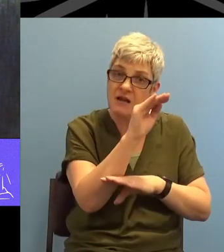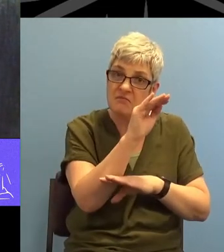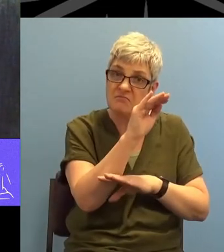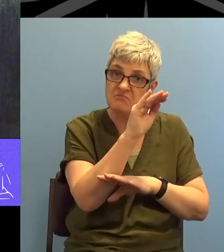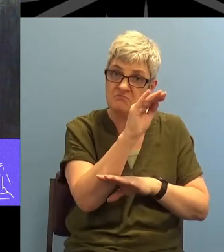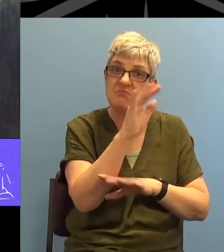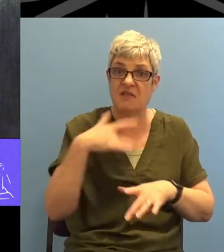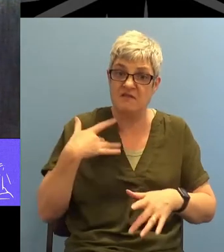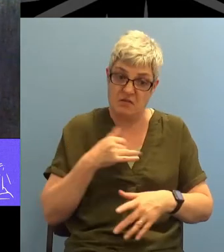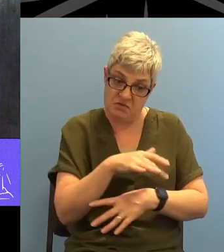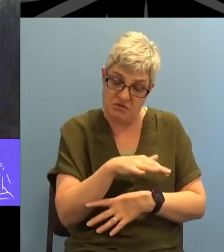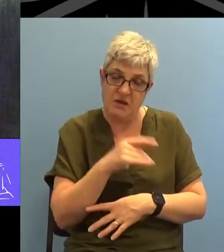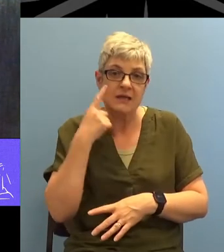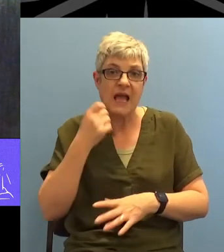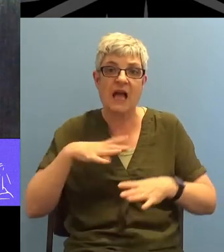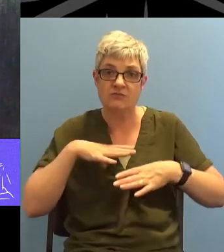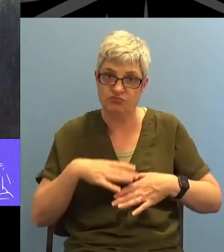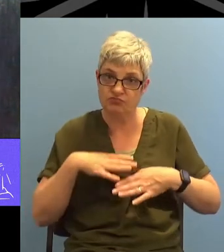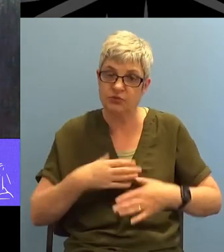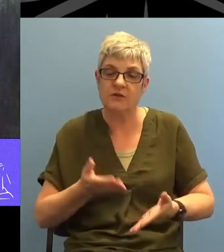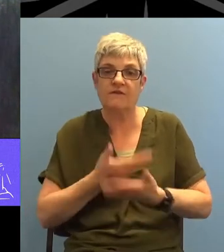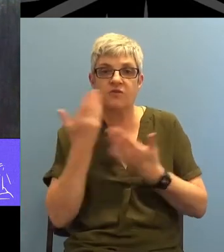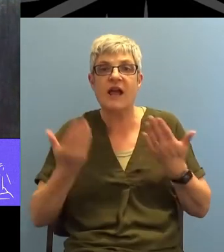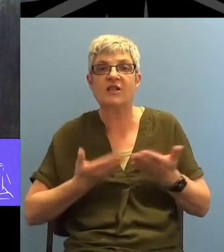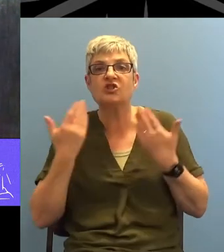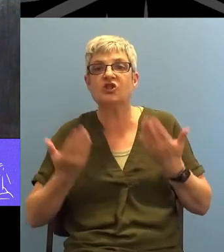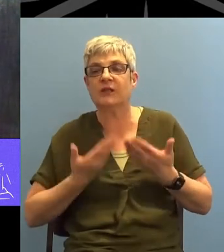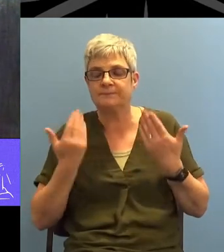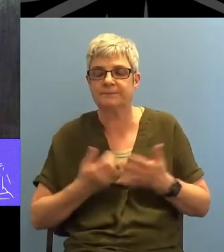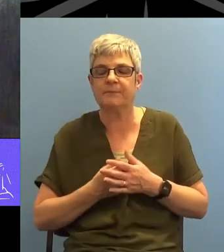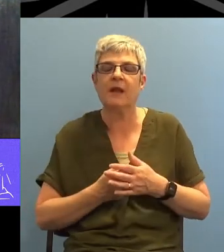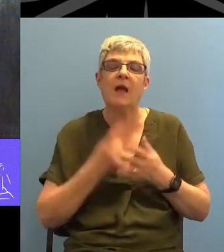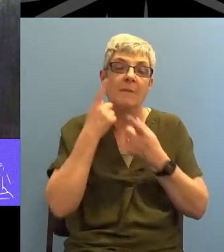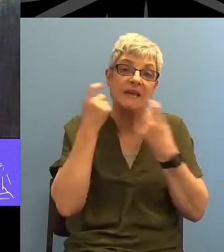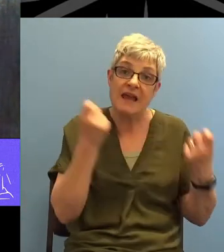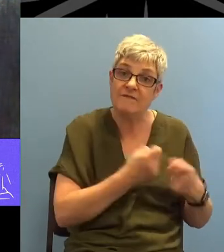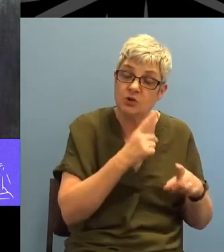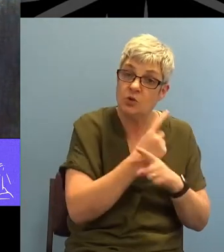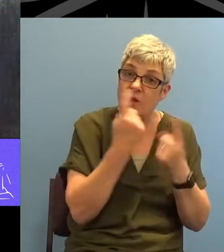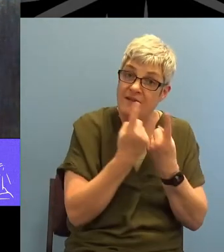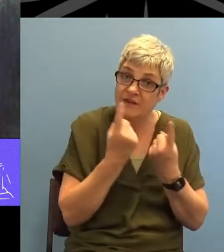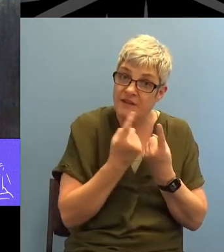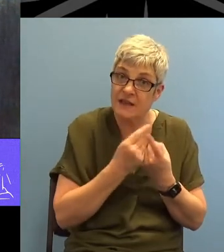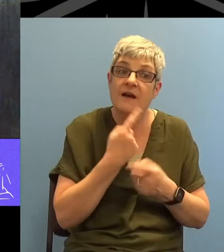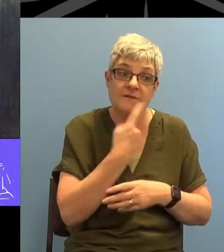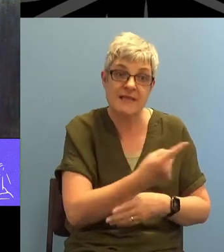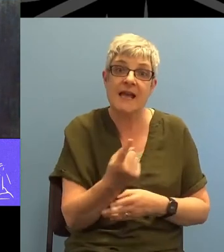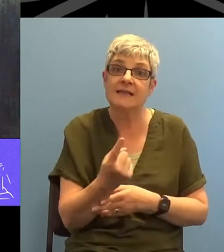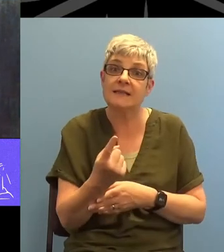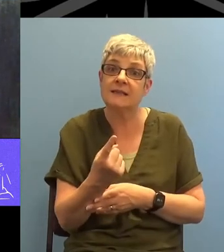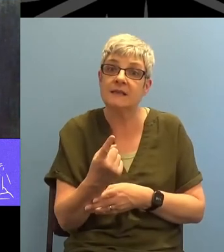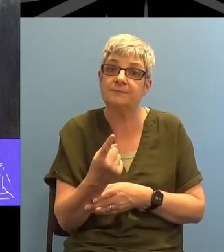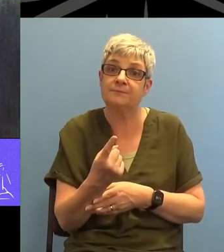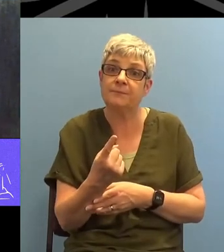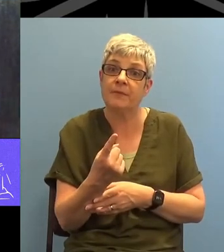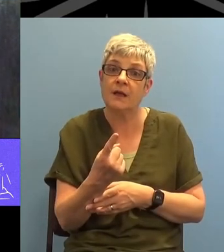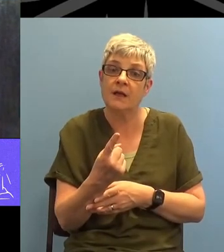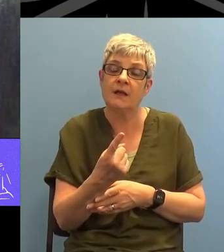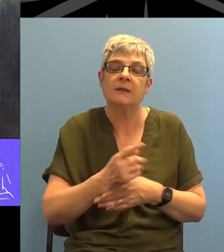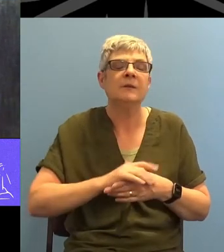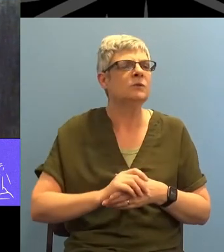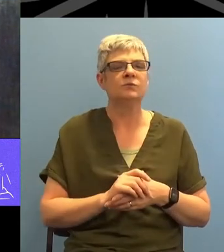living among you may be refreshed. Be careful to do everything I have said to you. Do